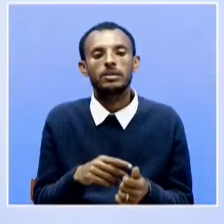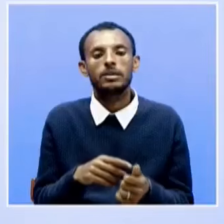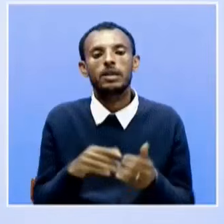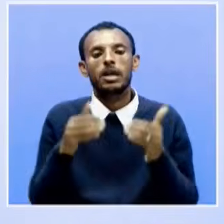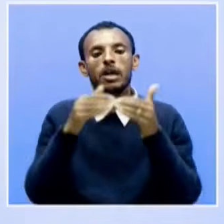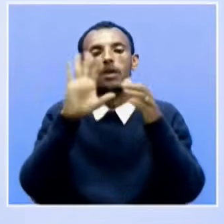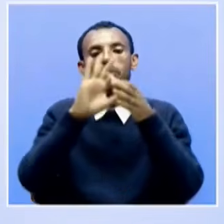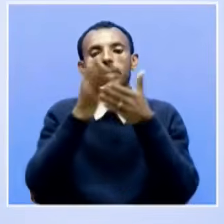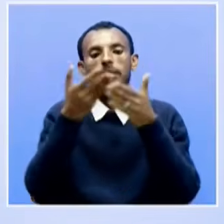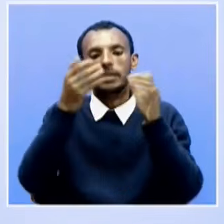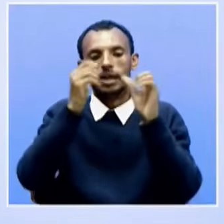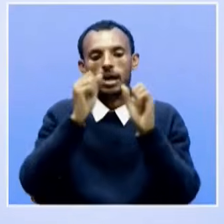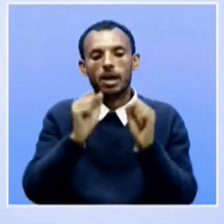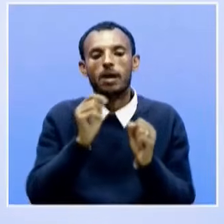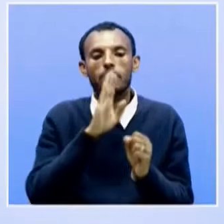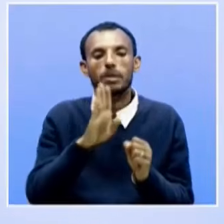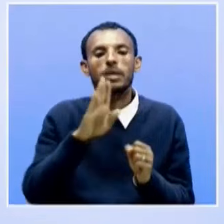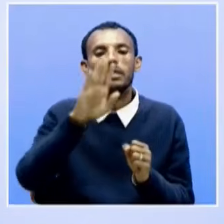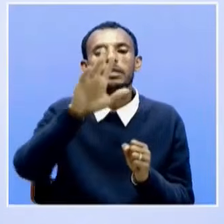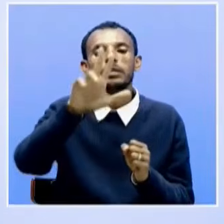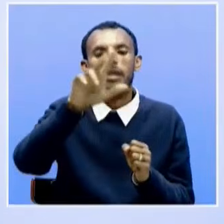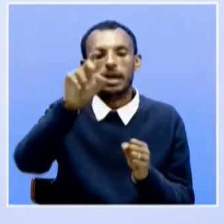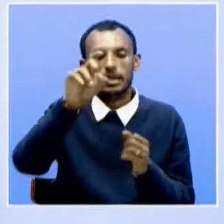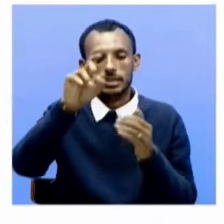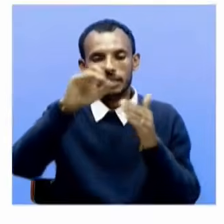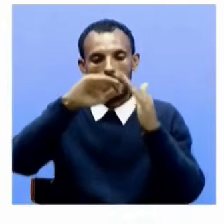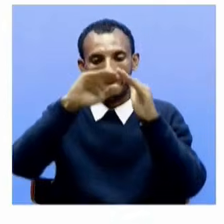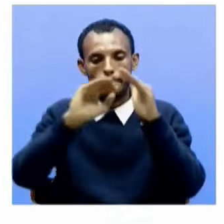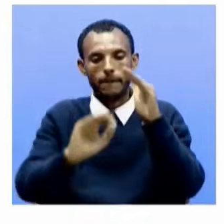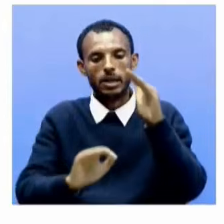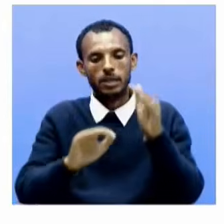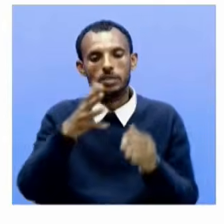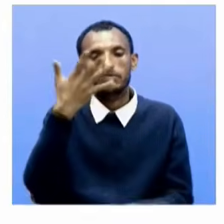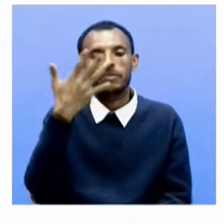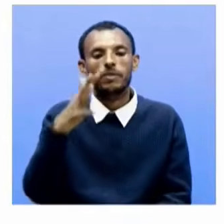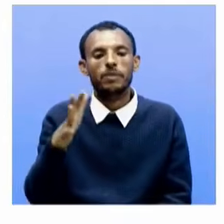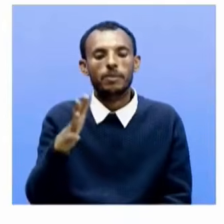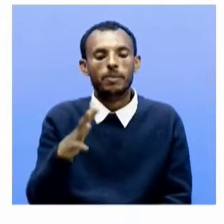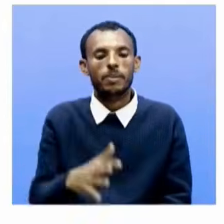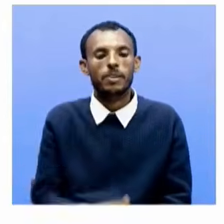equation can be 3x minus 15